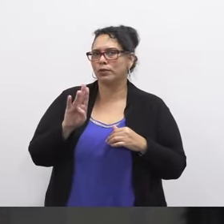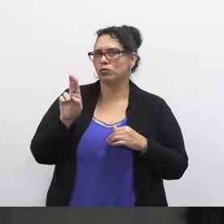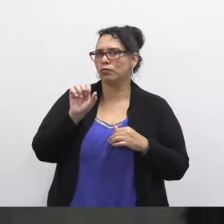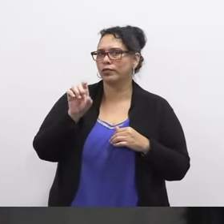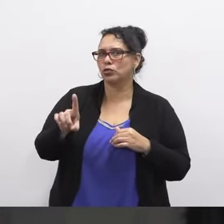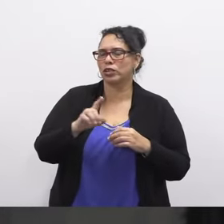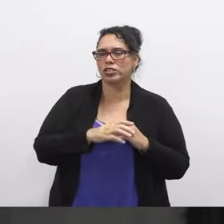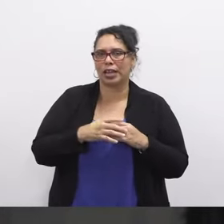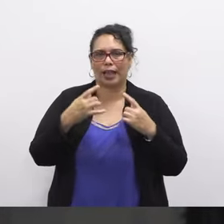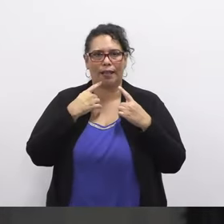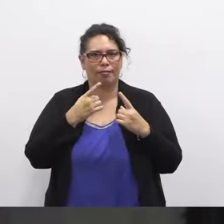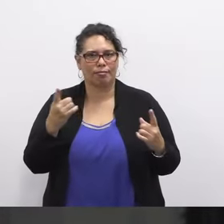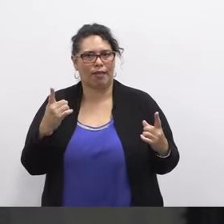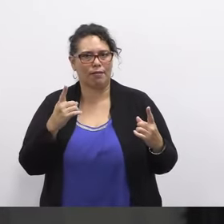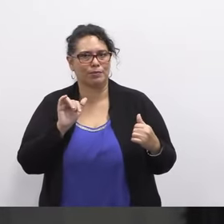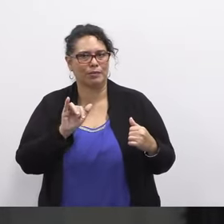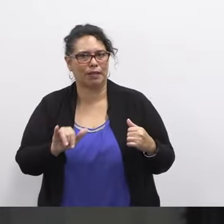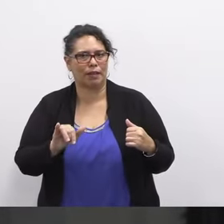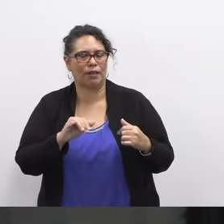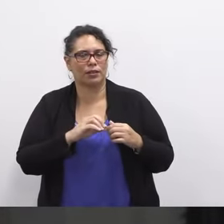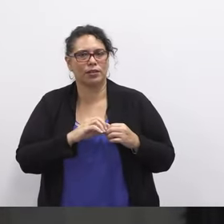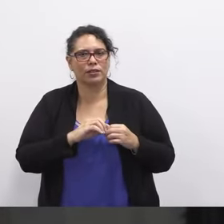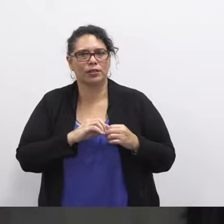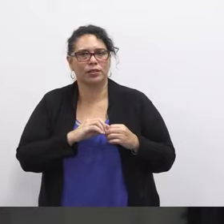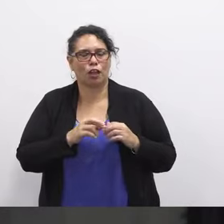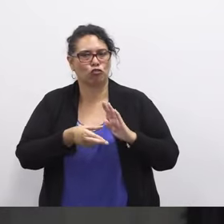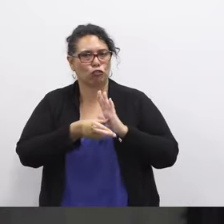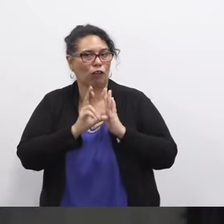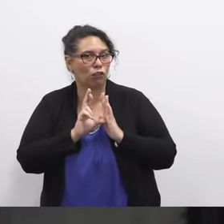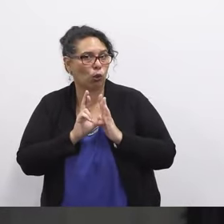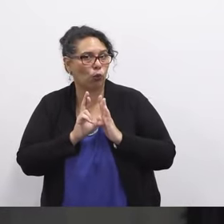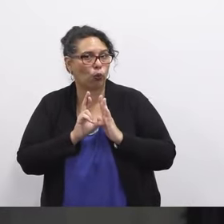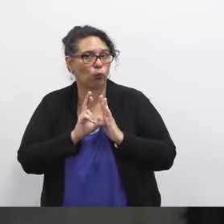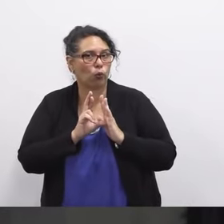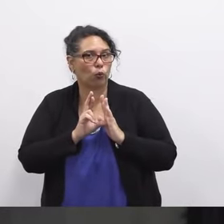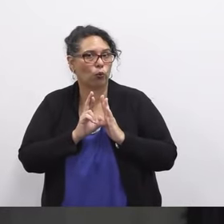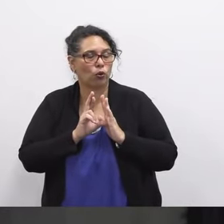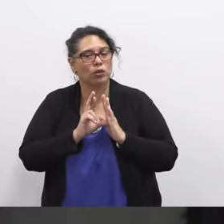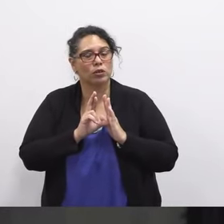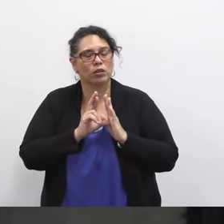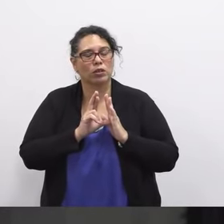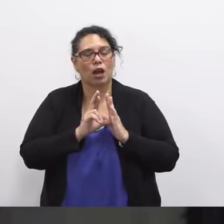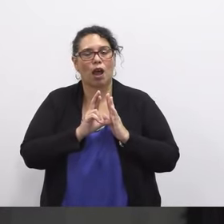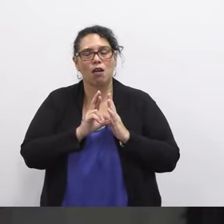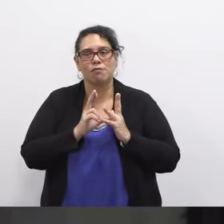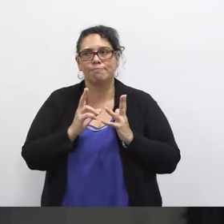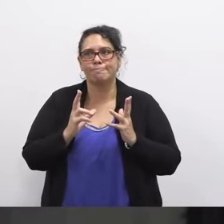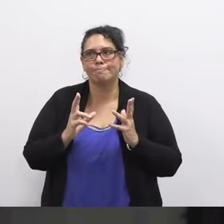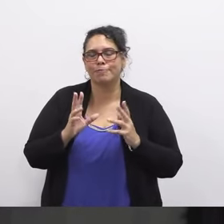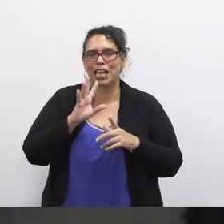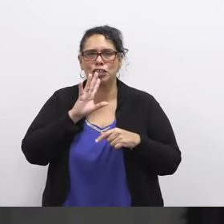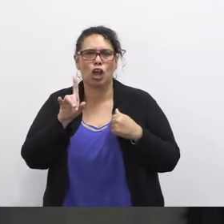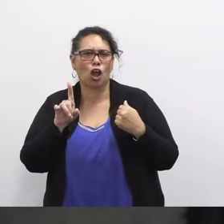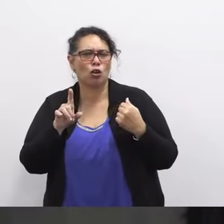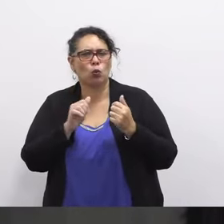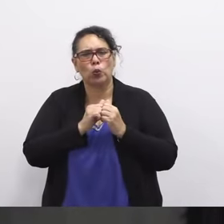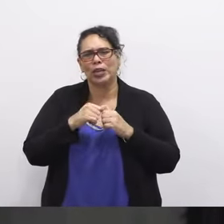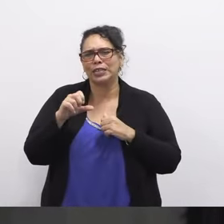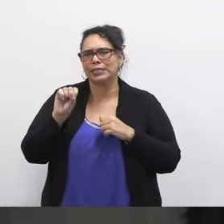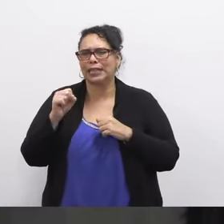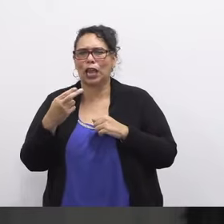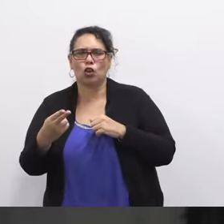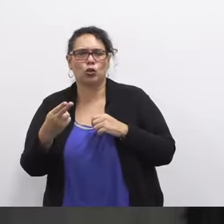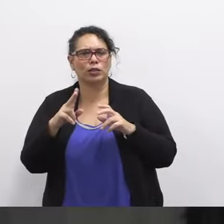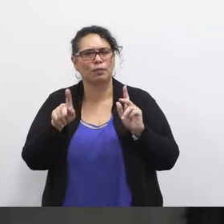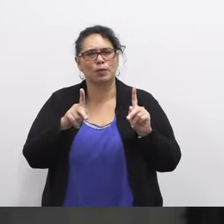School District claims that review and, you know, that they talked with stakeholders, they talked with people who are going to be